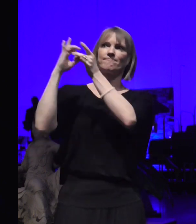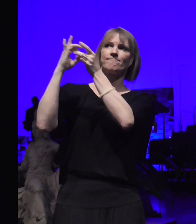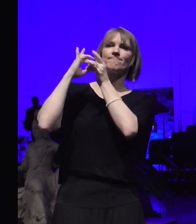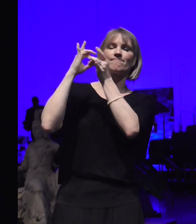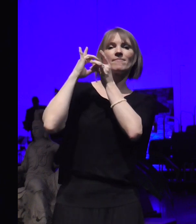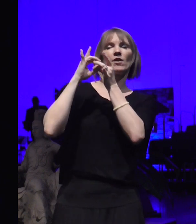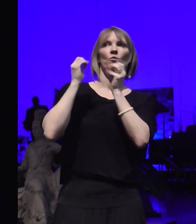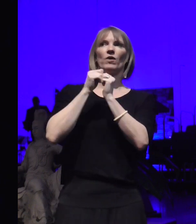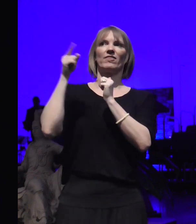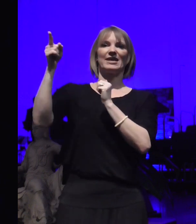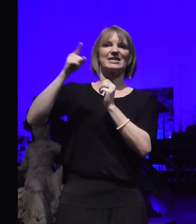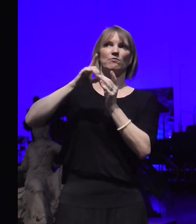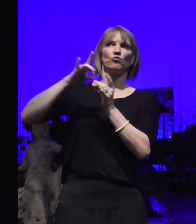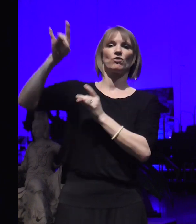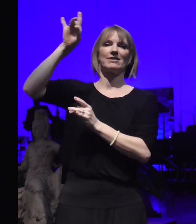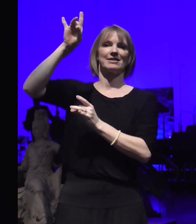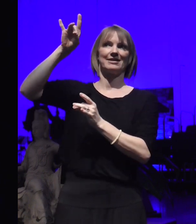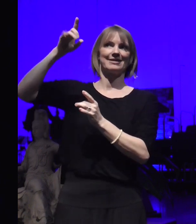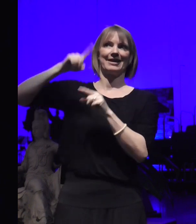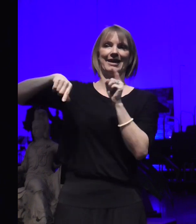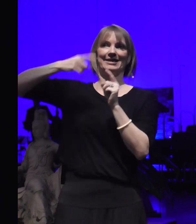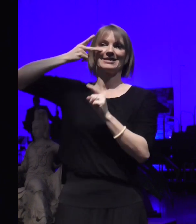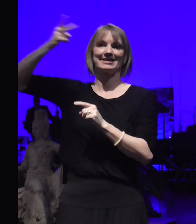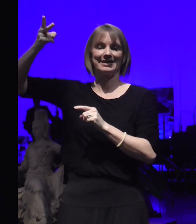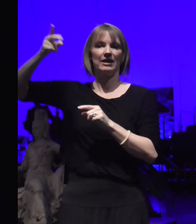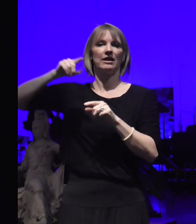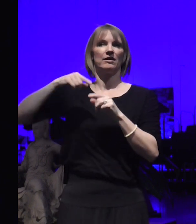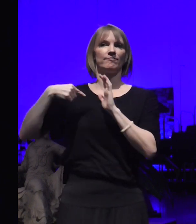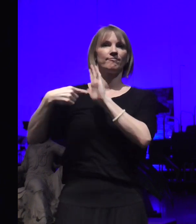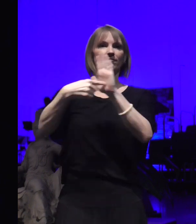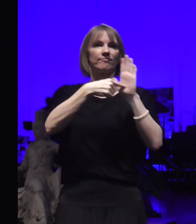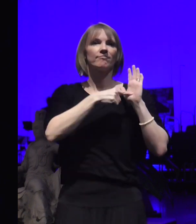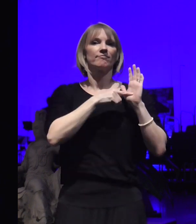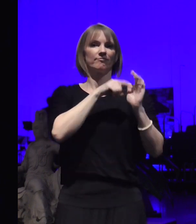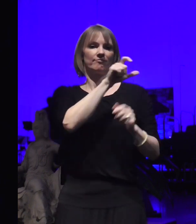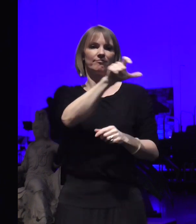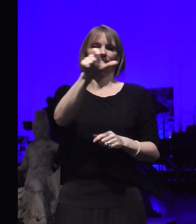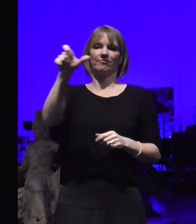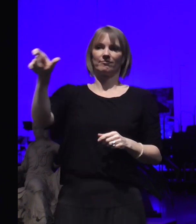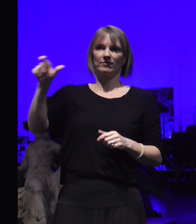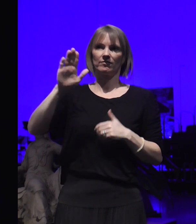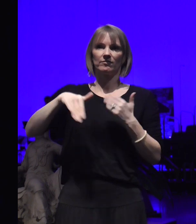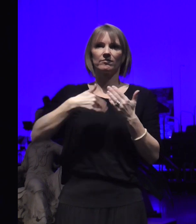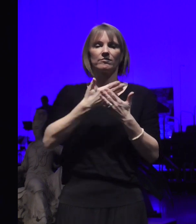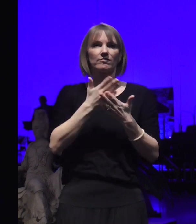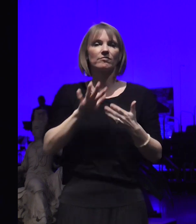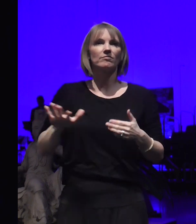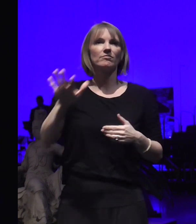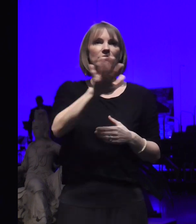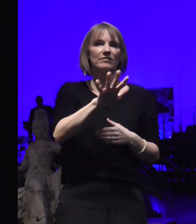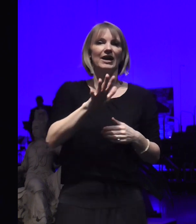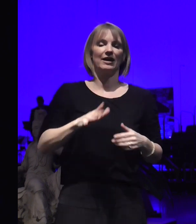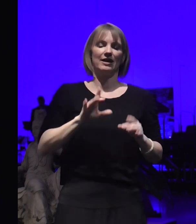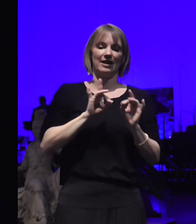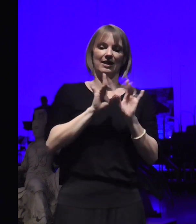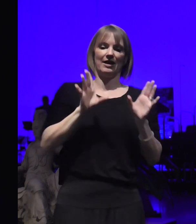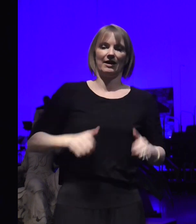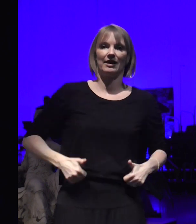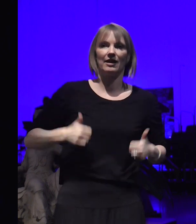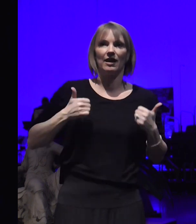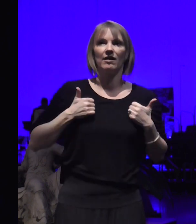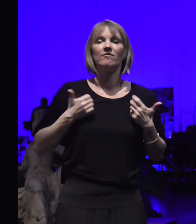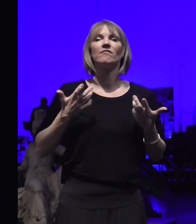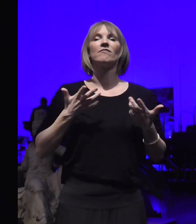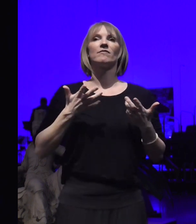this invisible presence, which peoples the world with the manifestations of its life, its light, and its love. I withdraw